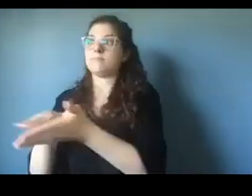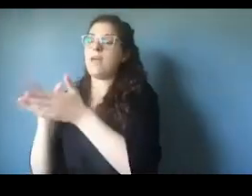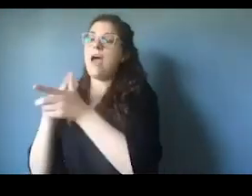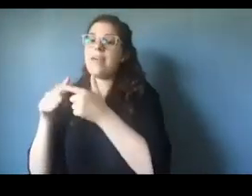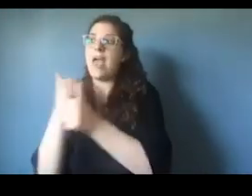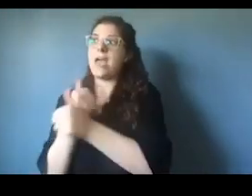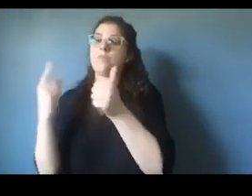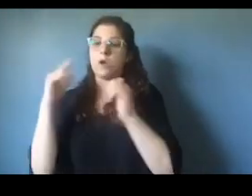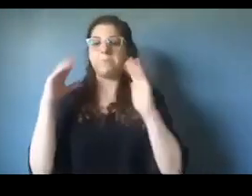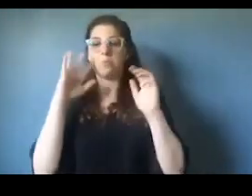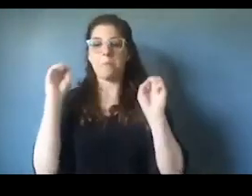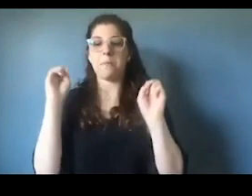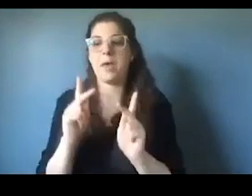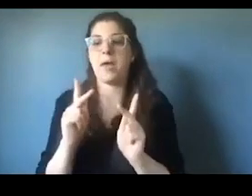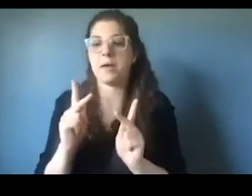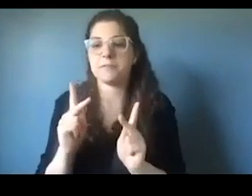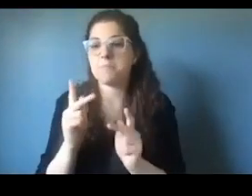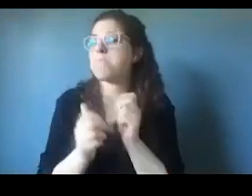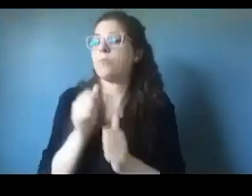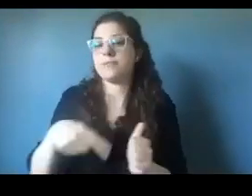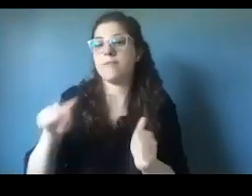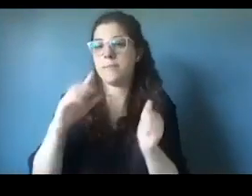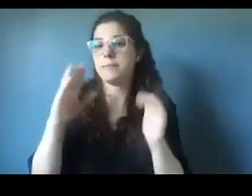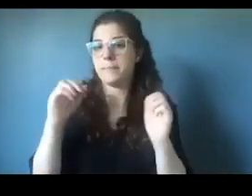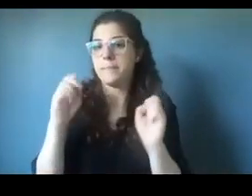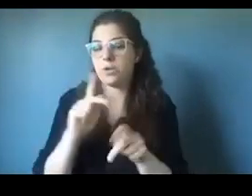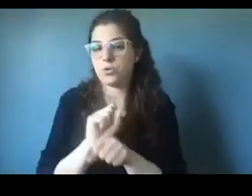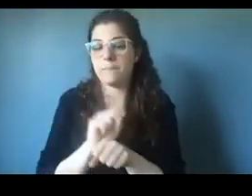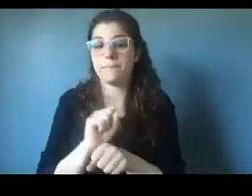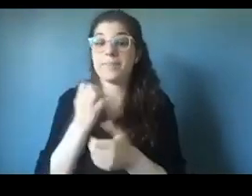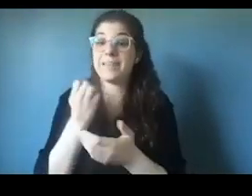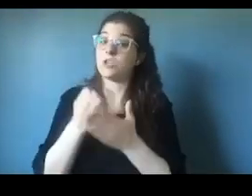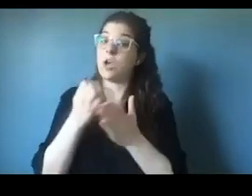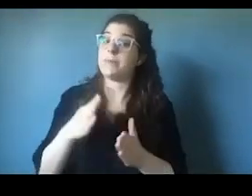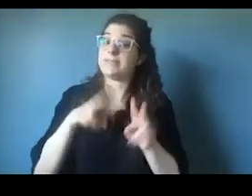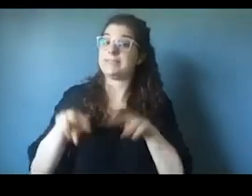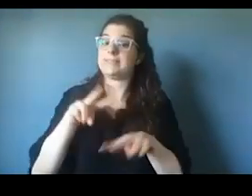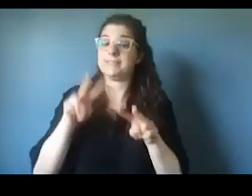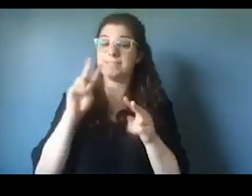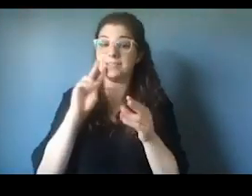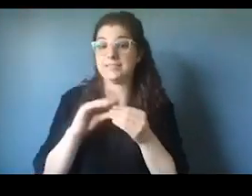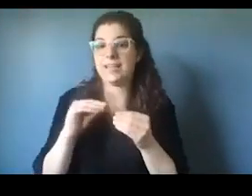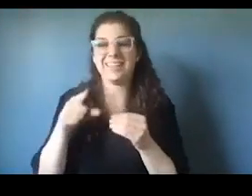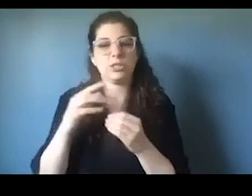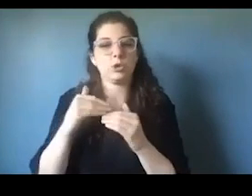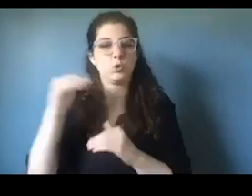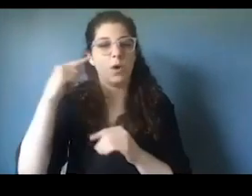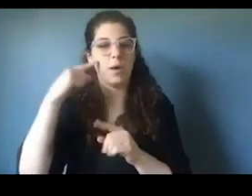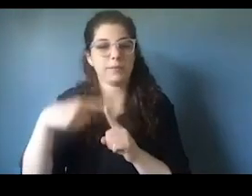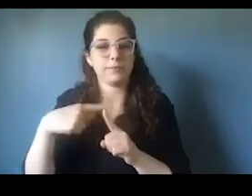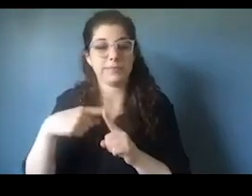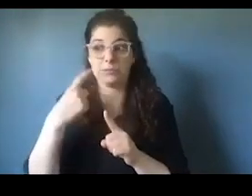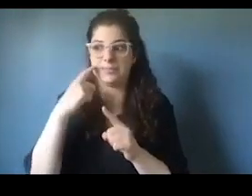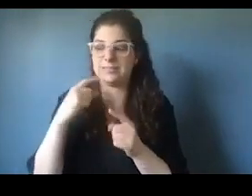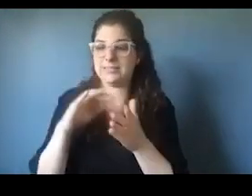expected that they'd come back to their job. Okay. Economists think that this is far too optimistic. So the most recent study